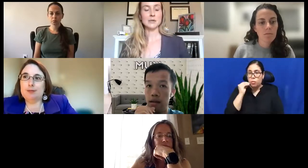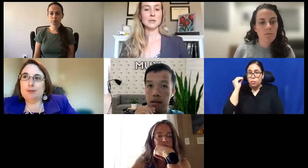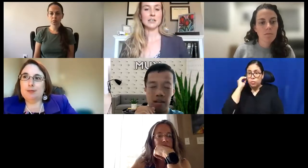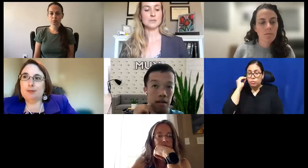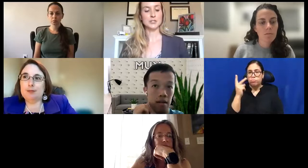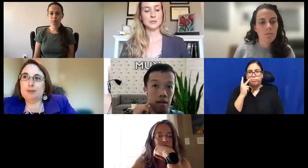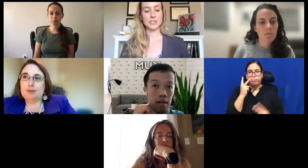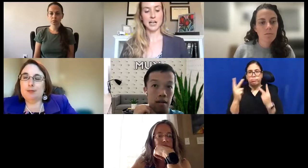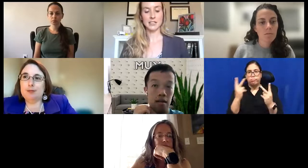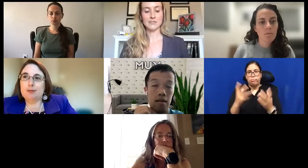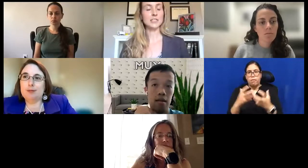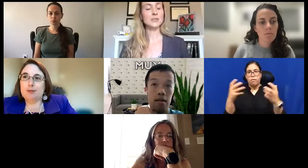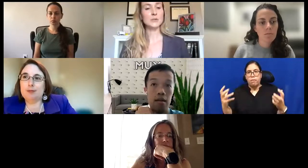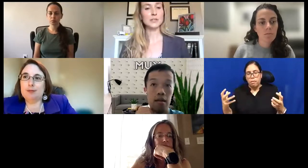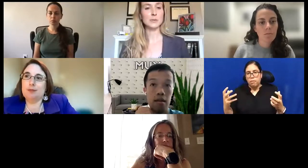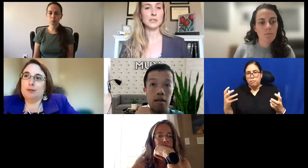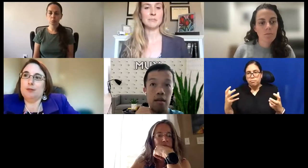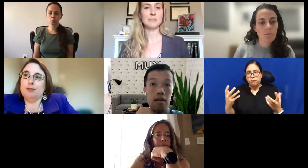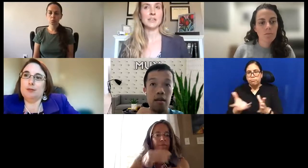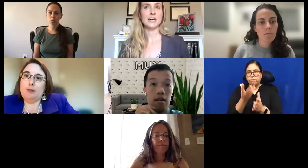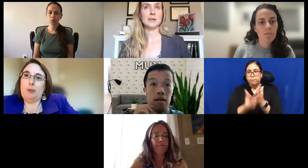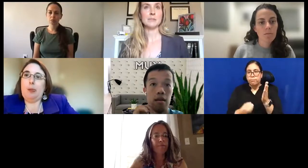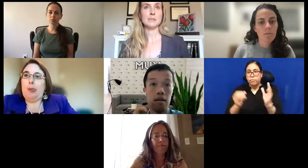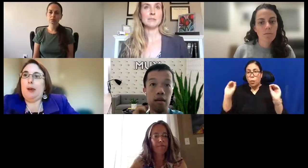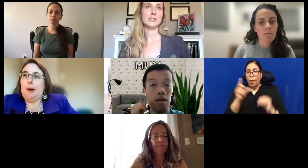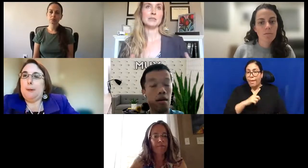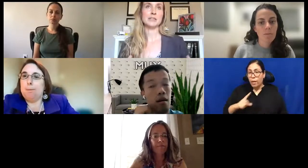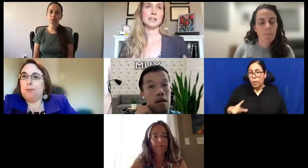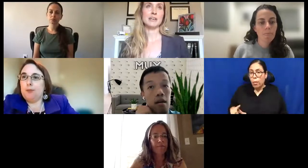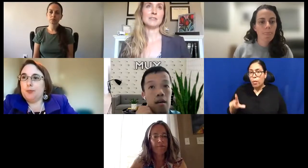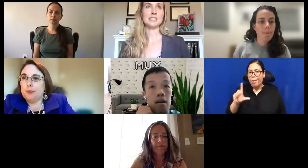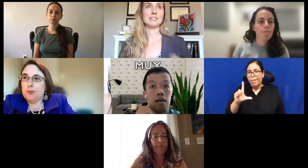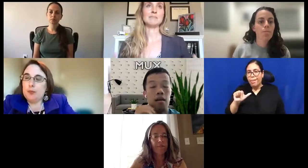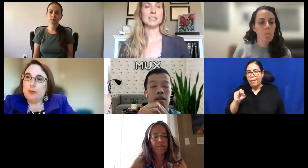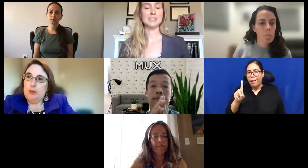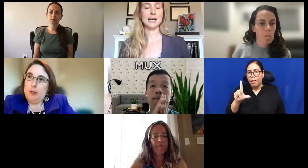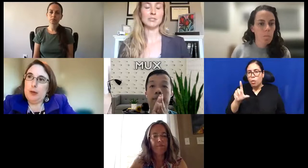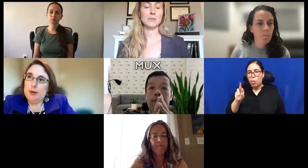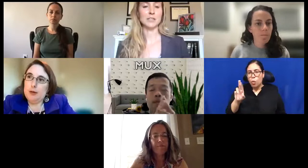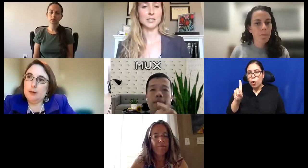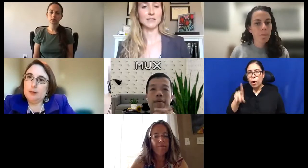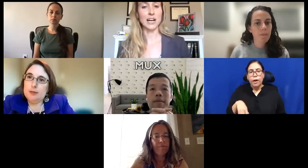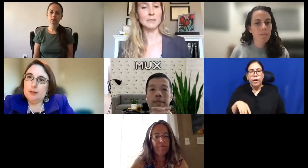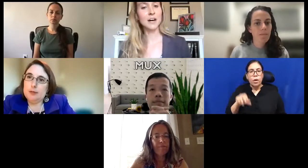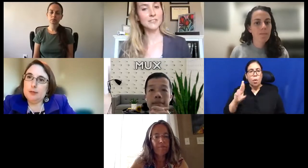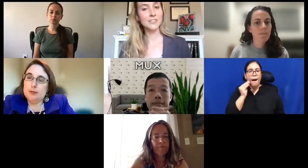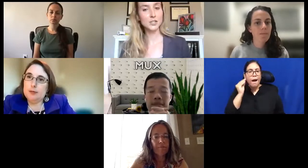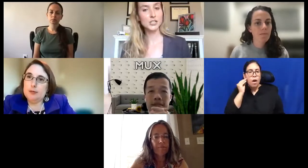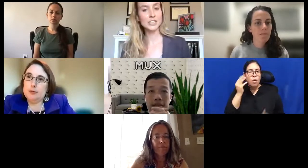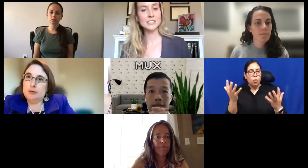lot when it comes to a lack of a landlord or, a housing establishment wanting to